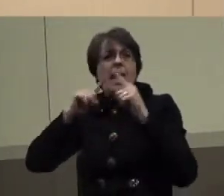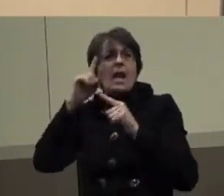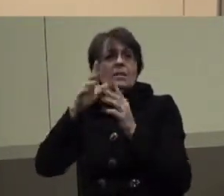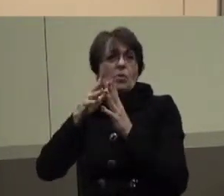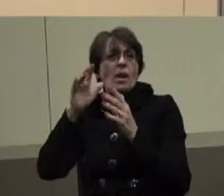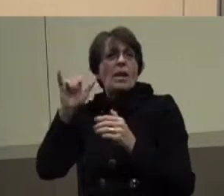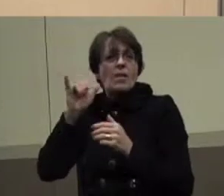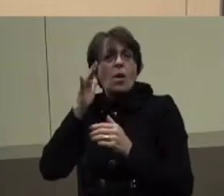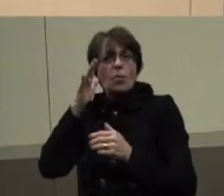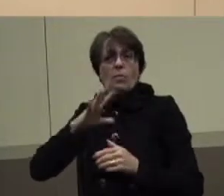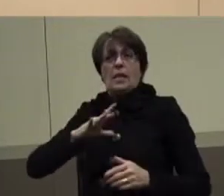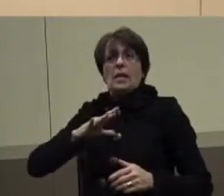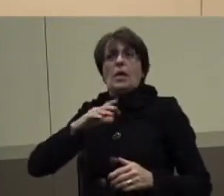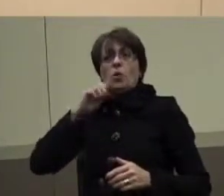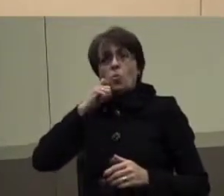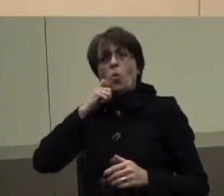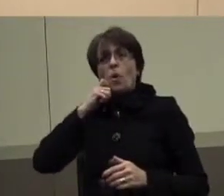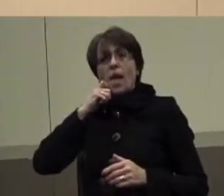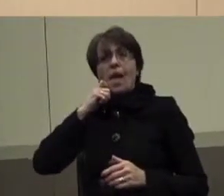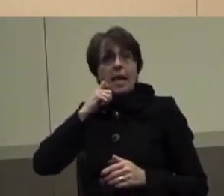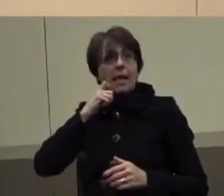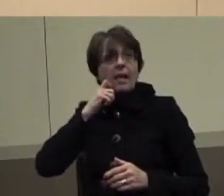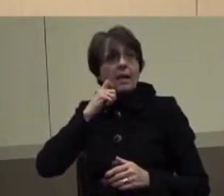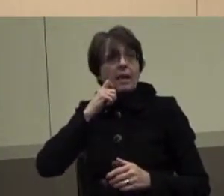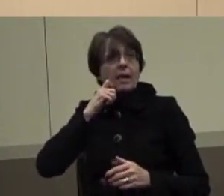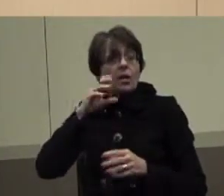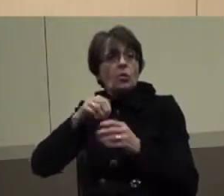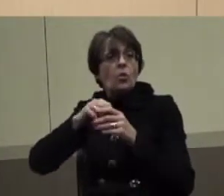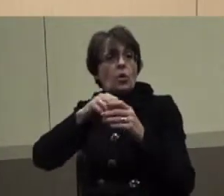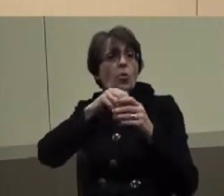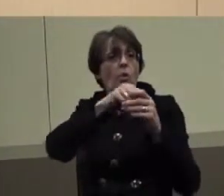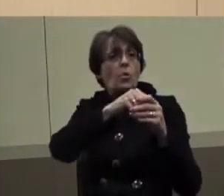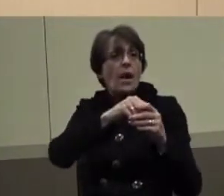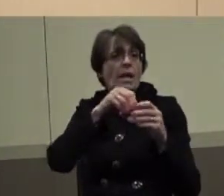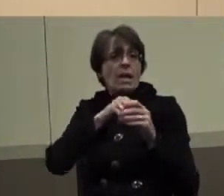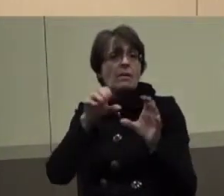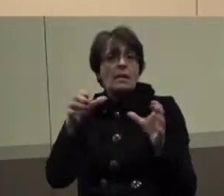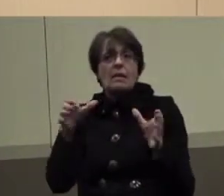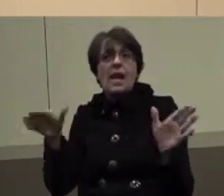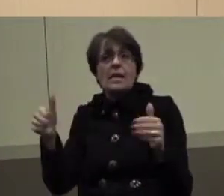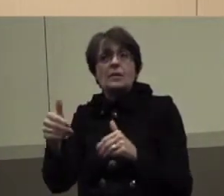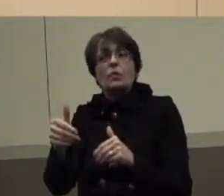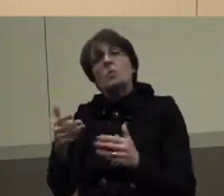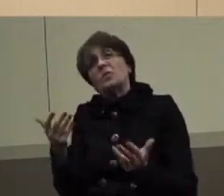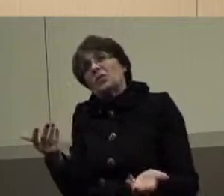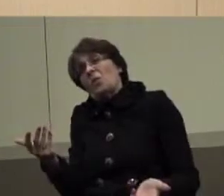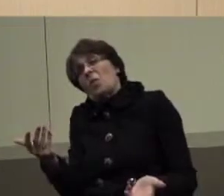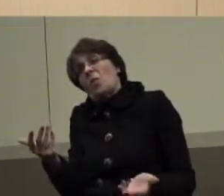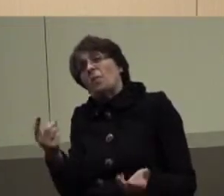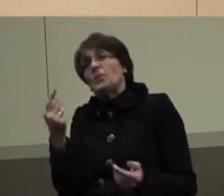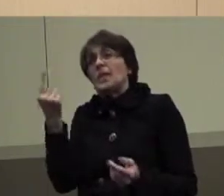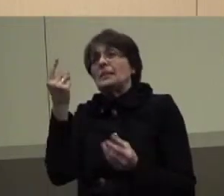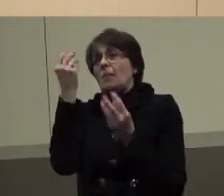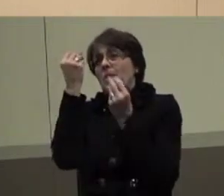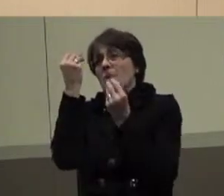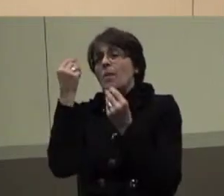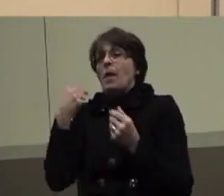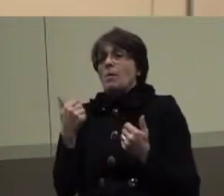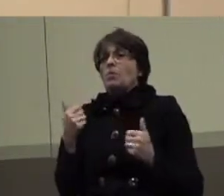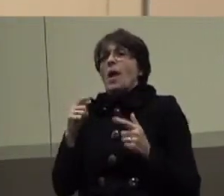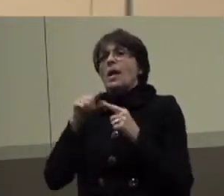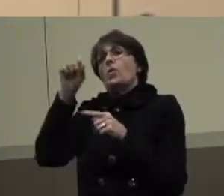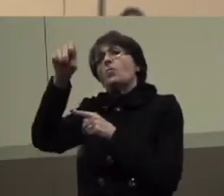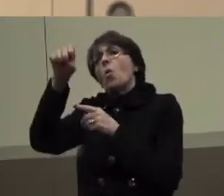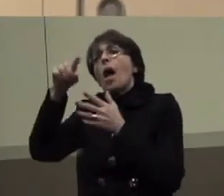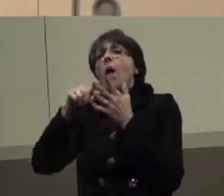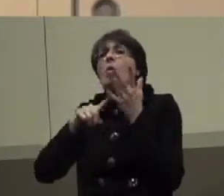of this would be a really cool way to incorporate this into a classroom. So it's just something to think about. I'm trying to